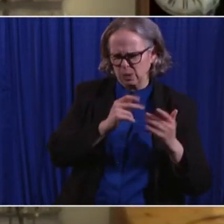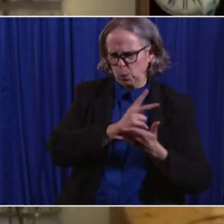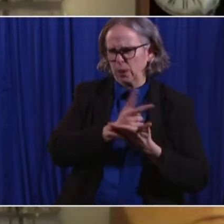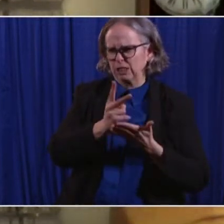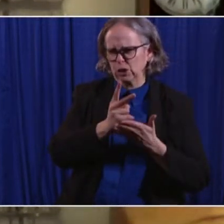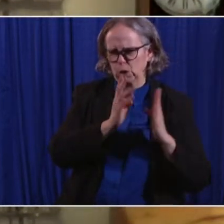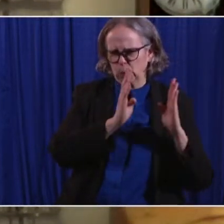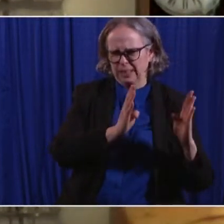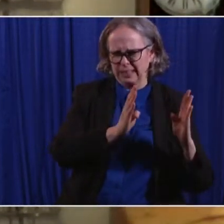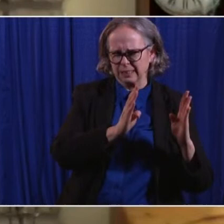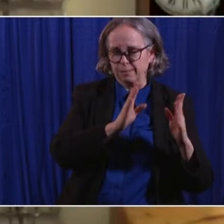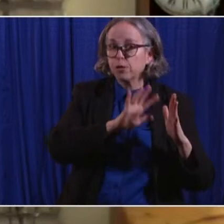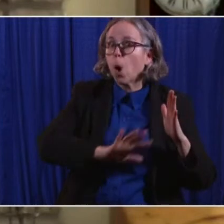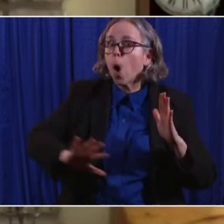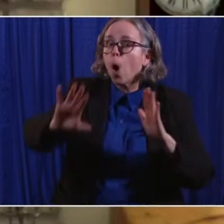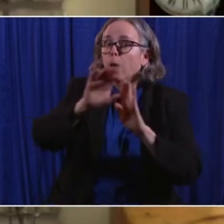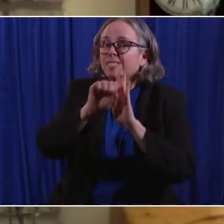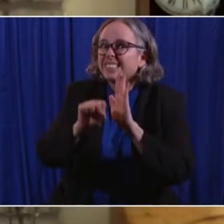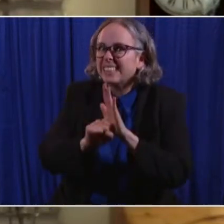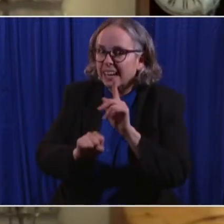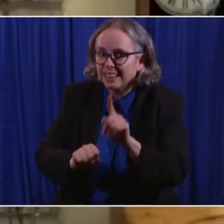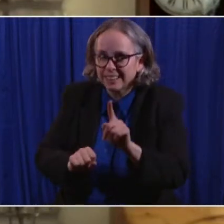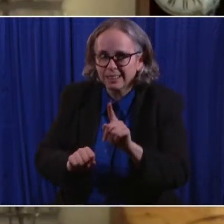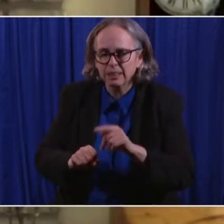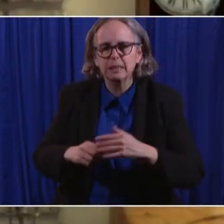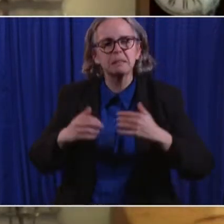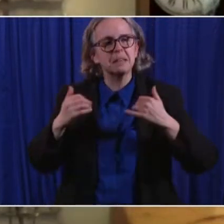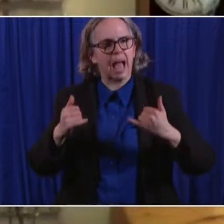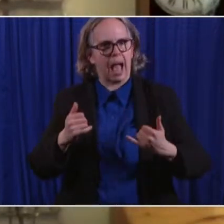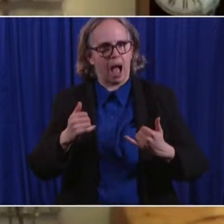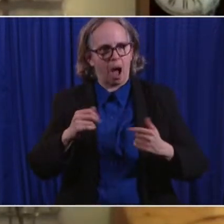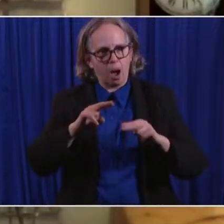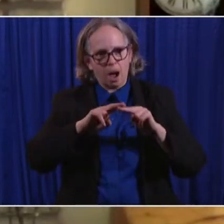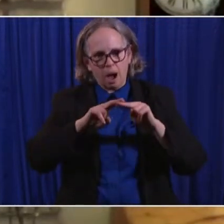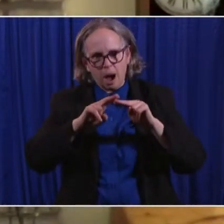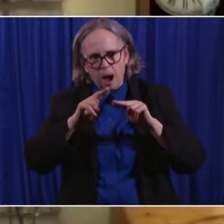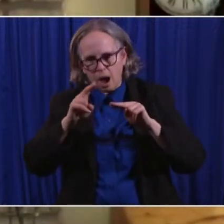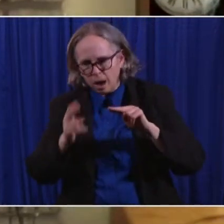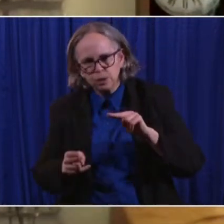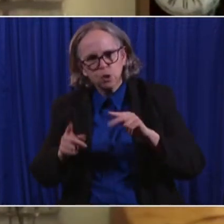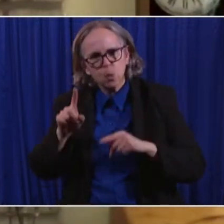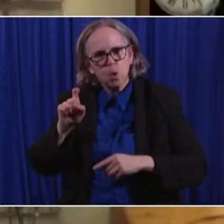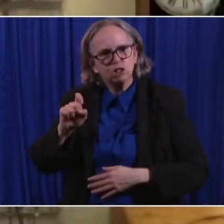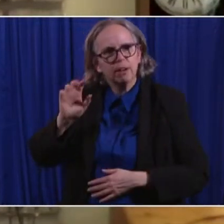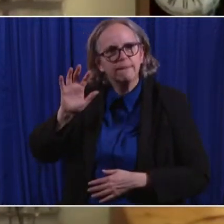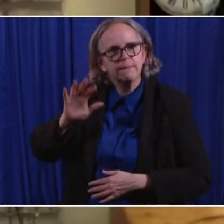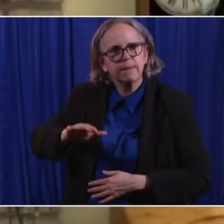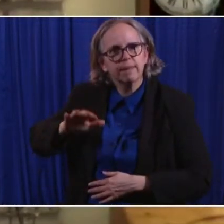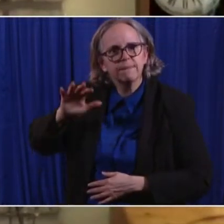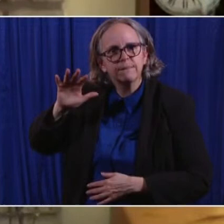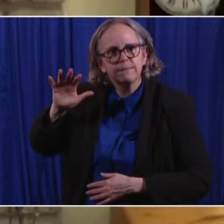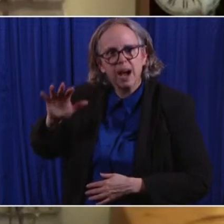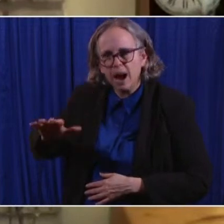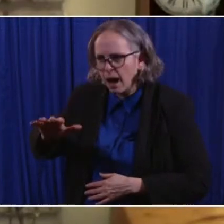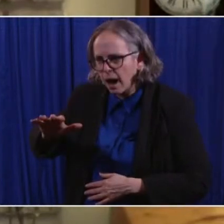Ohio. As of today, it's gone from that a little bit below 180 to 155.